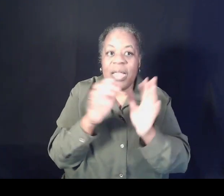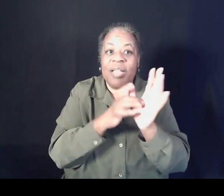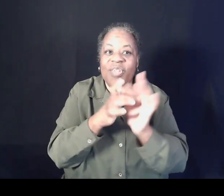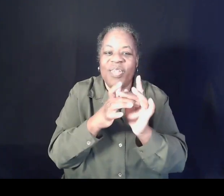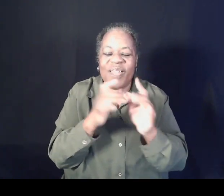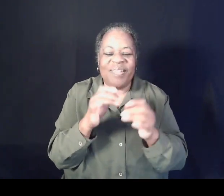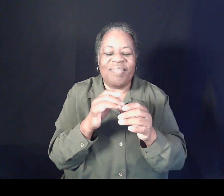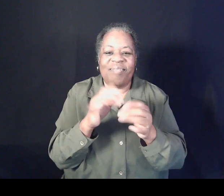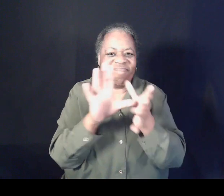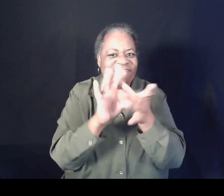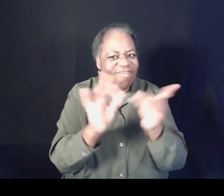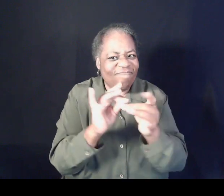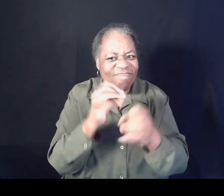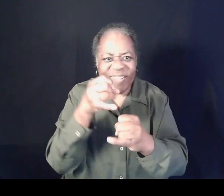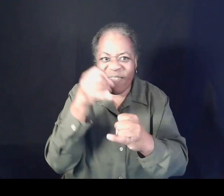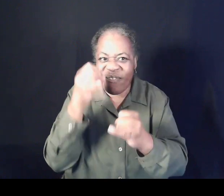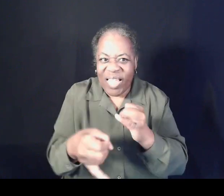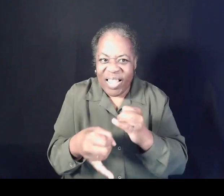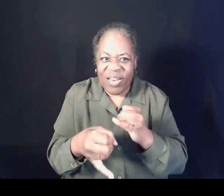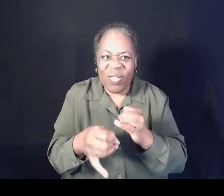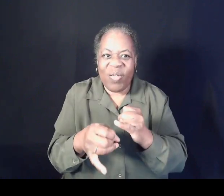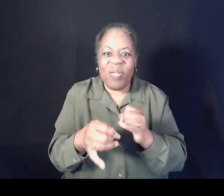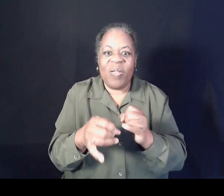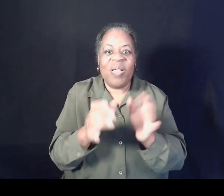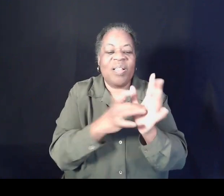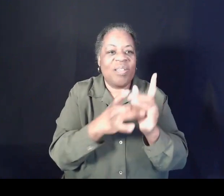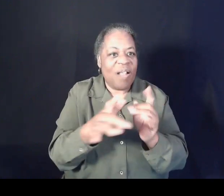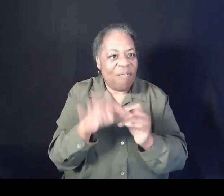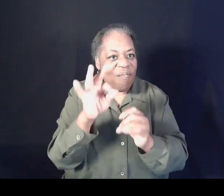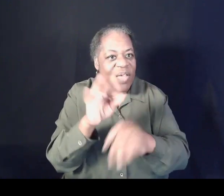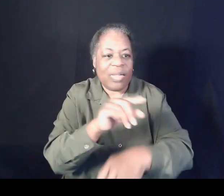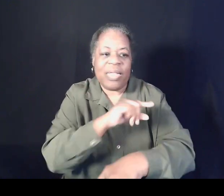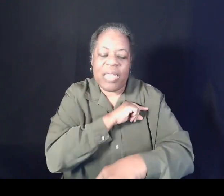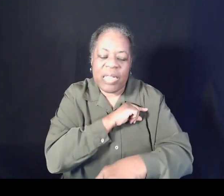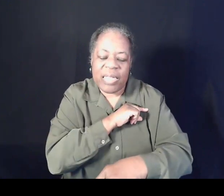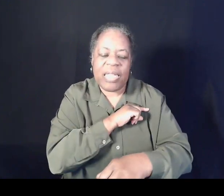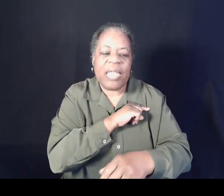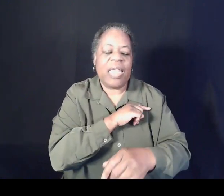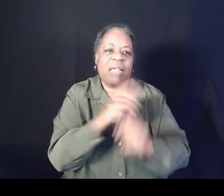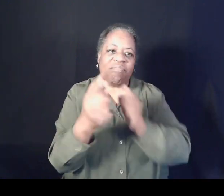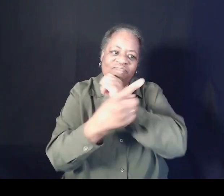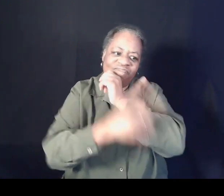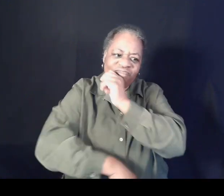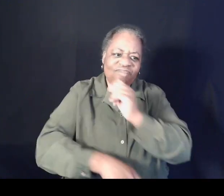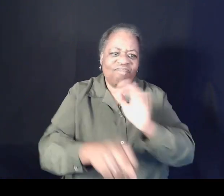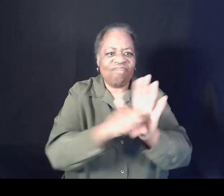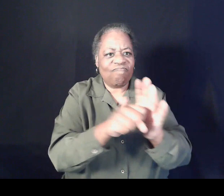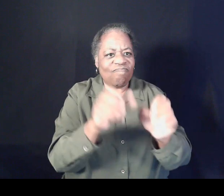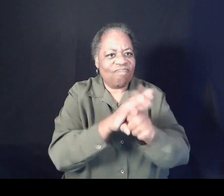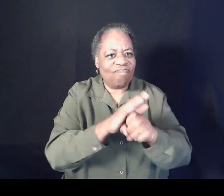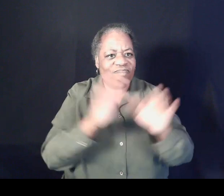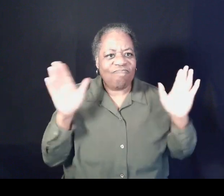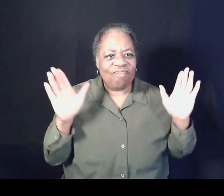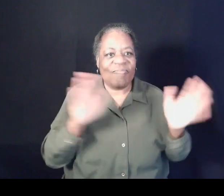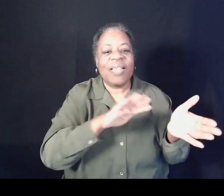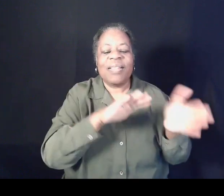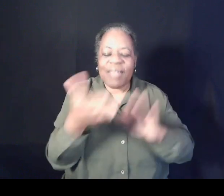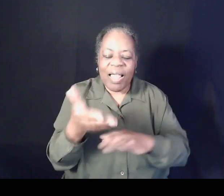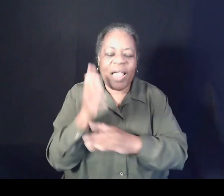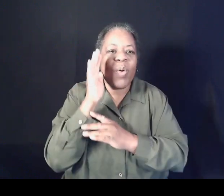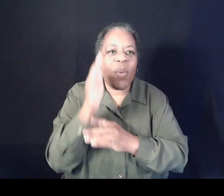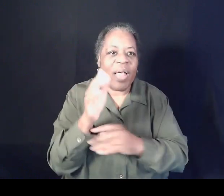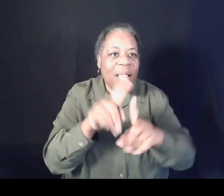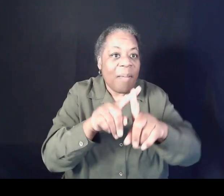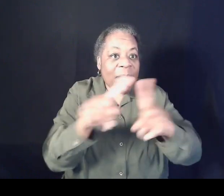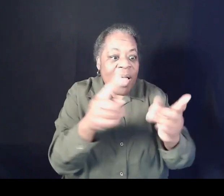say. And yes, he will be found guilty by Pilate. He'll be sentenced to crucifixion. He will die, and then he'll be raised back